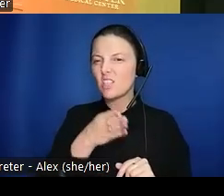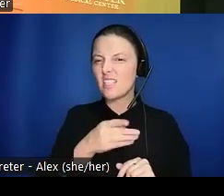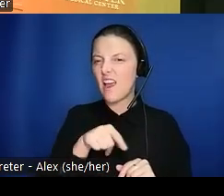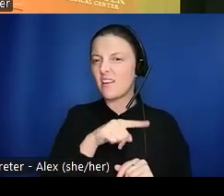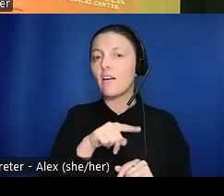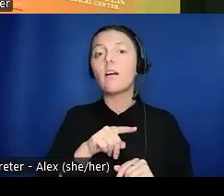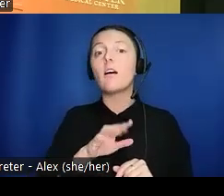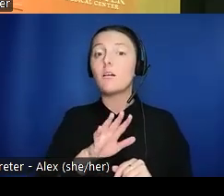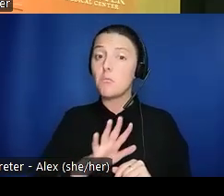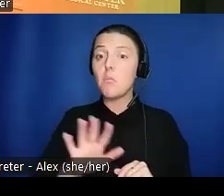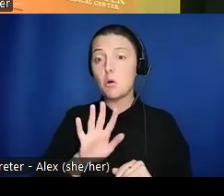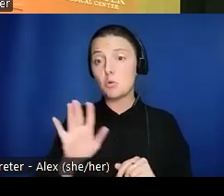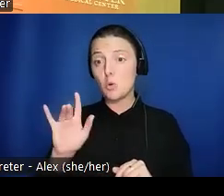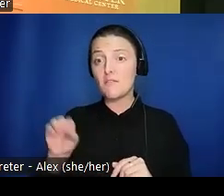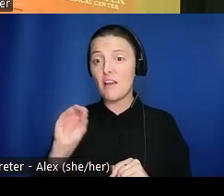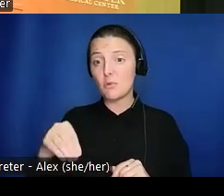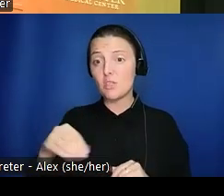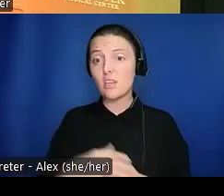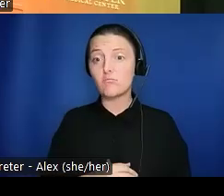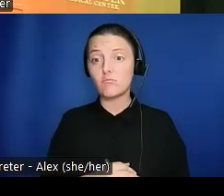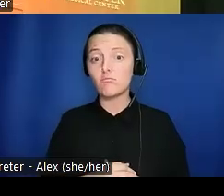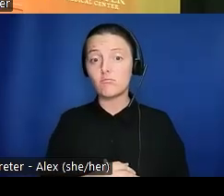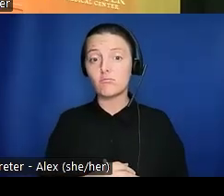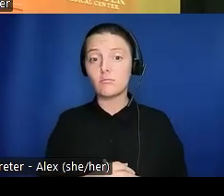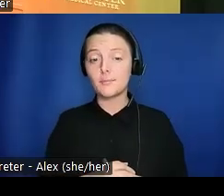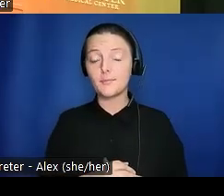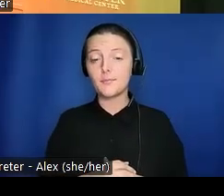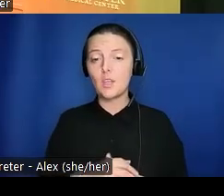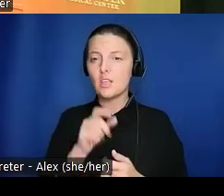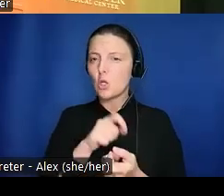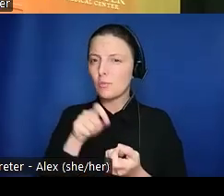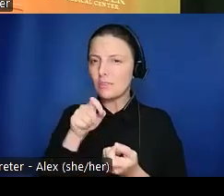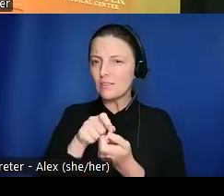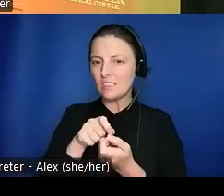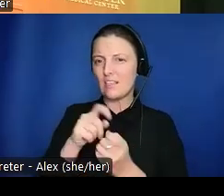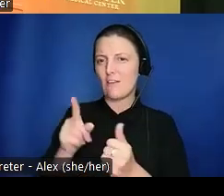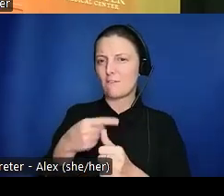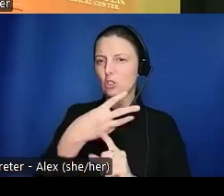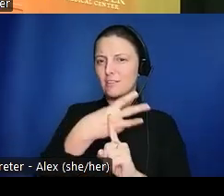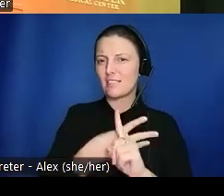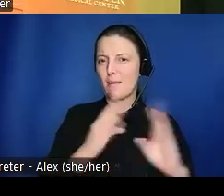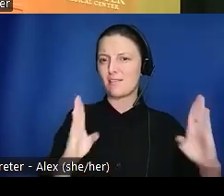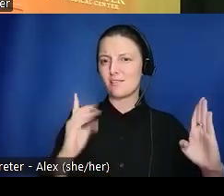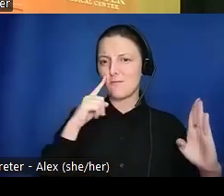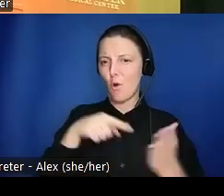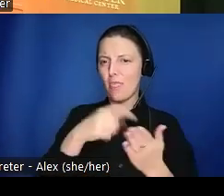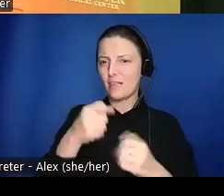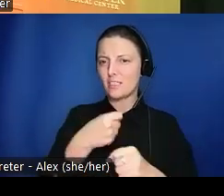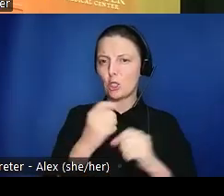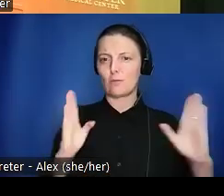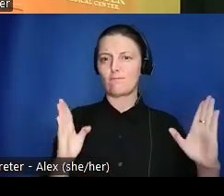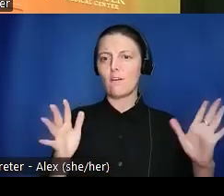tracking, particularly during the first 6 months of this year, there's about 25% decrease.